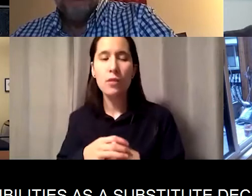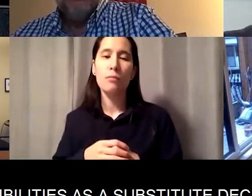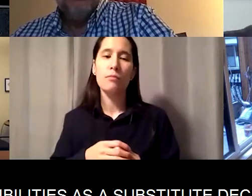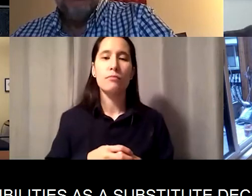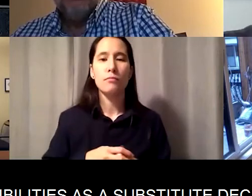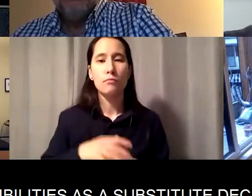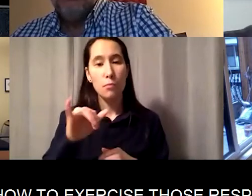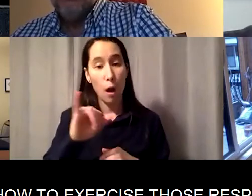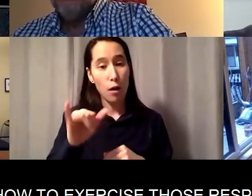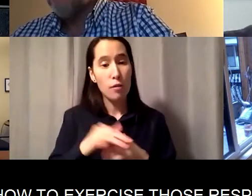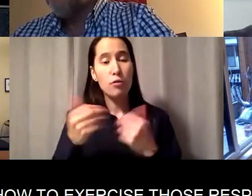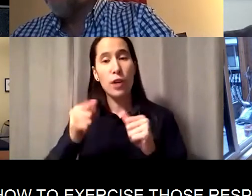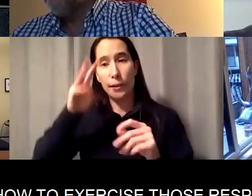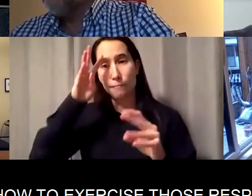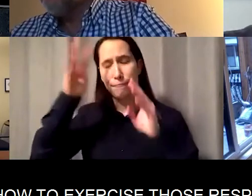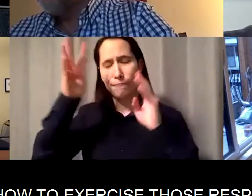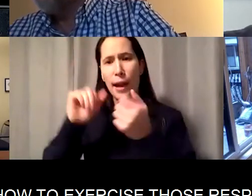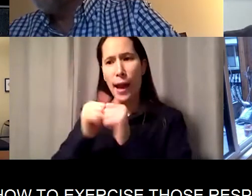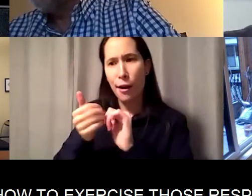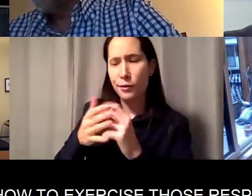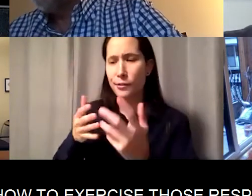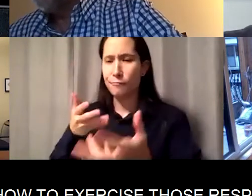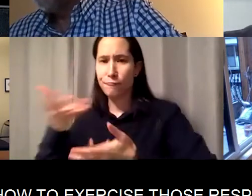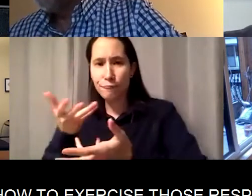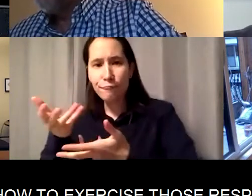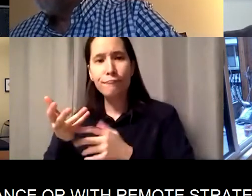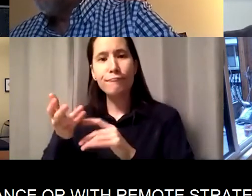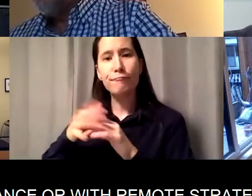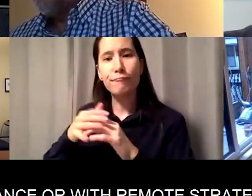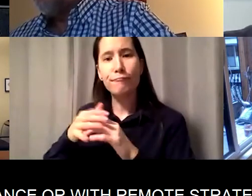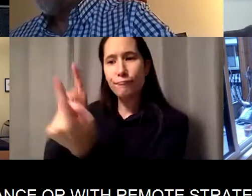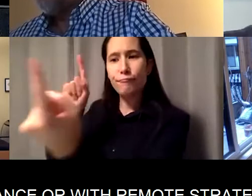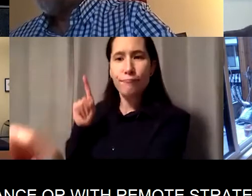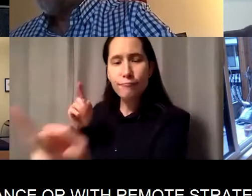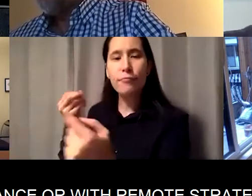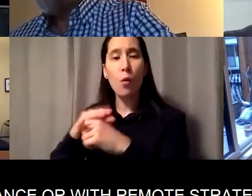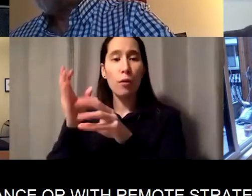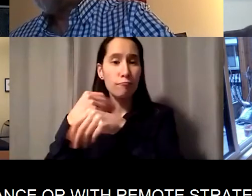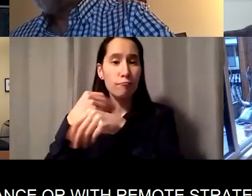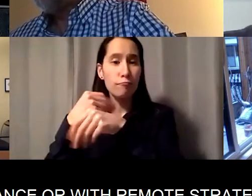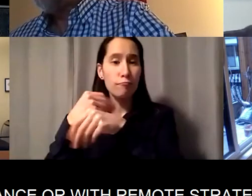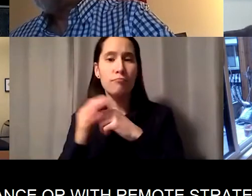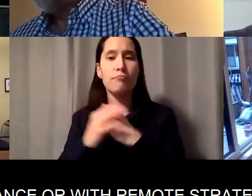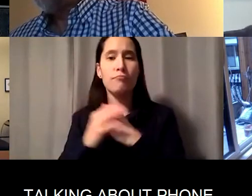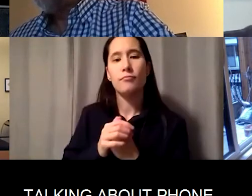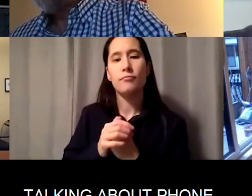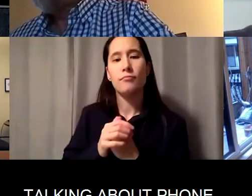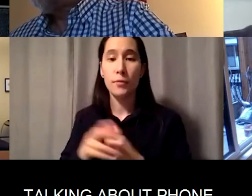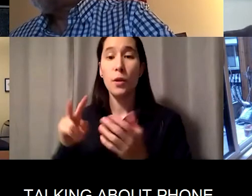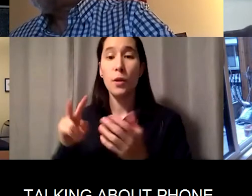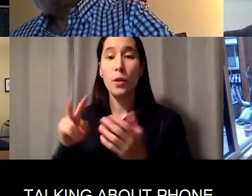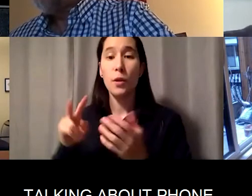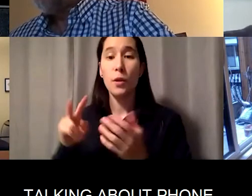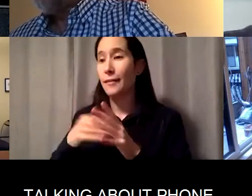how to exercise those responsibilities across distance or with remote strategies. So I'm talking about phone